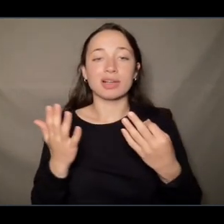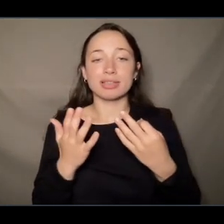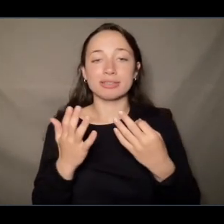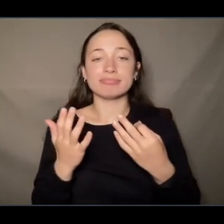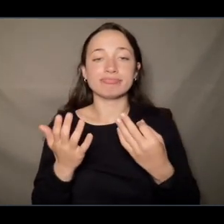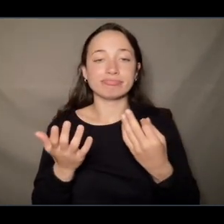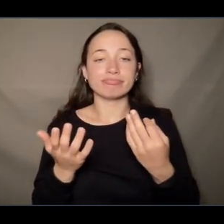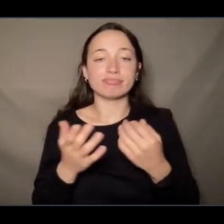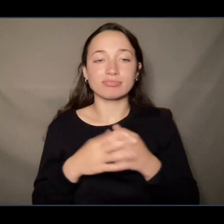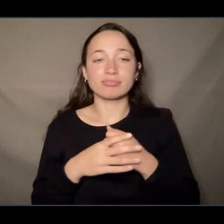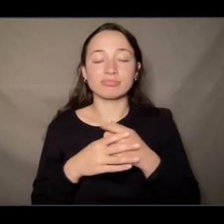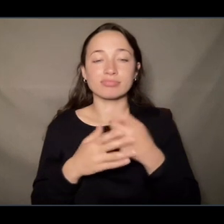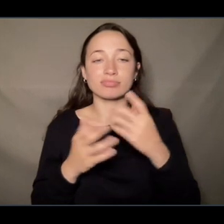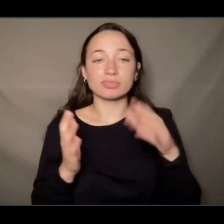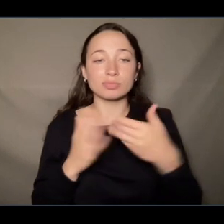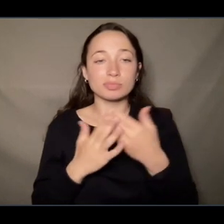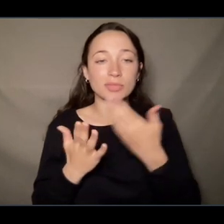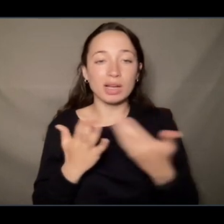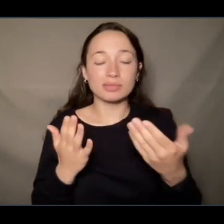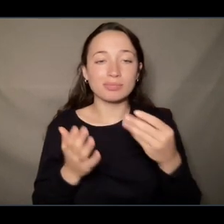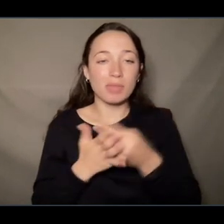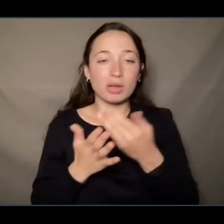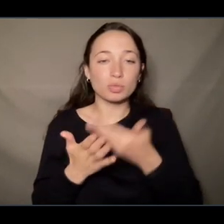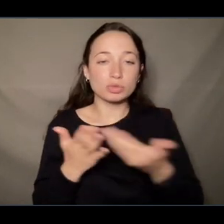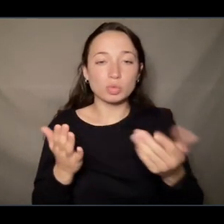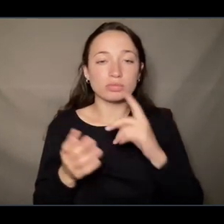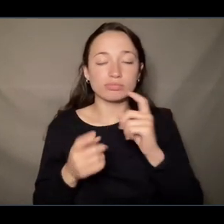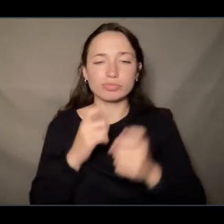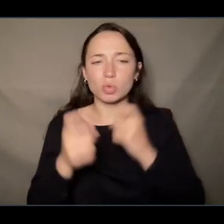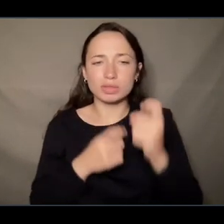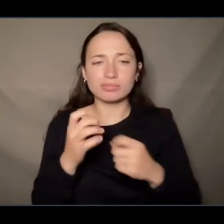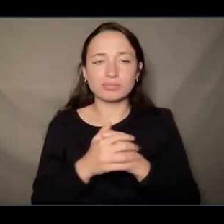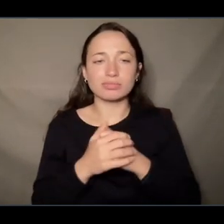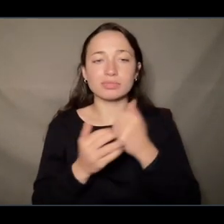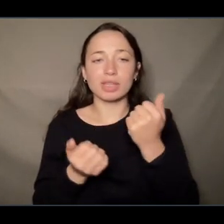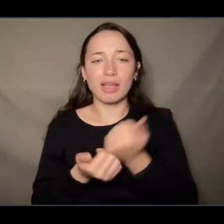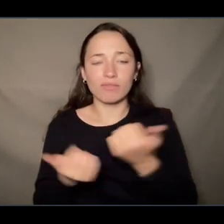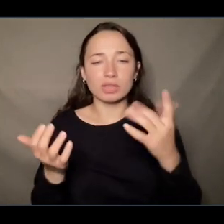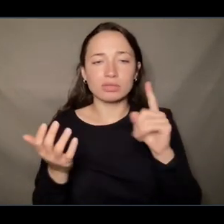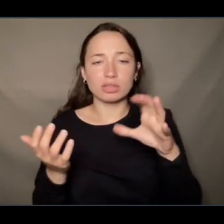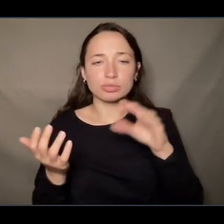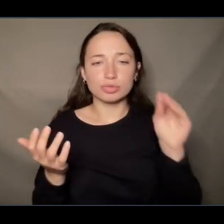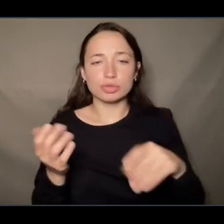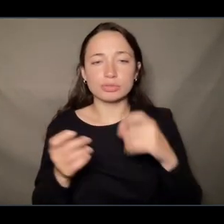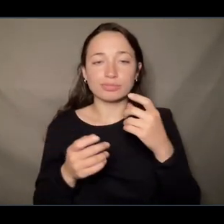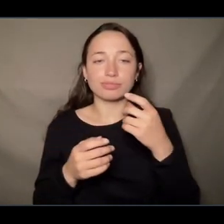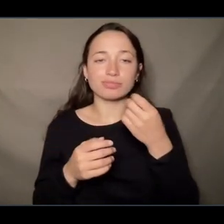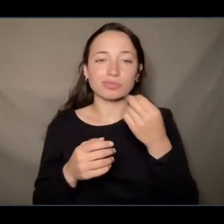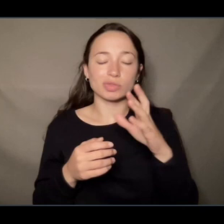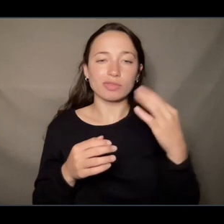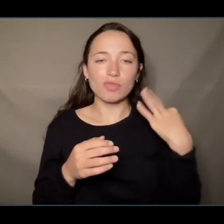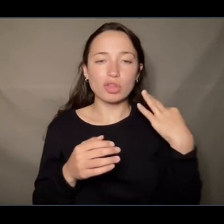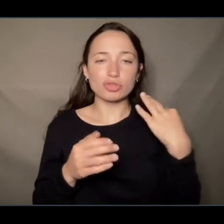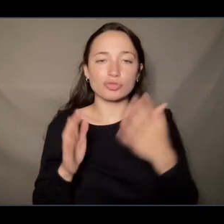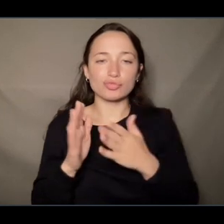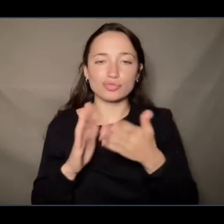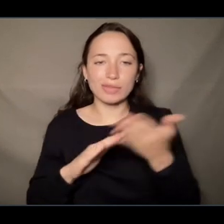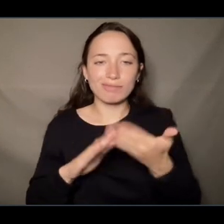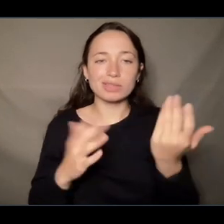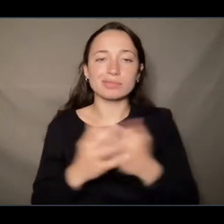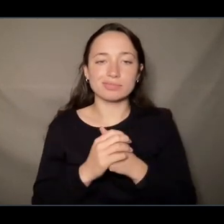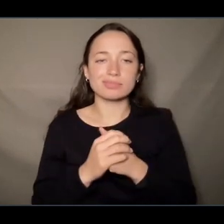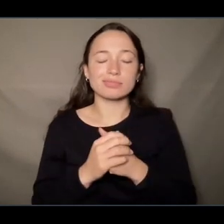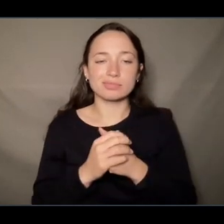All of our finances, all of our money resources are all donated. Everything is 100% donated